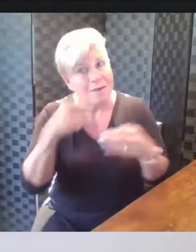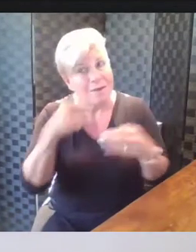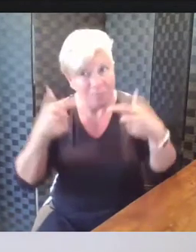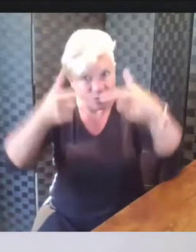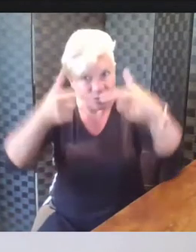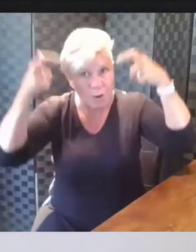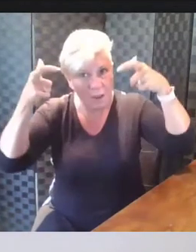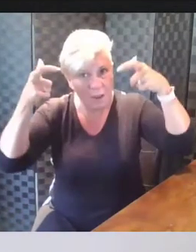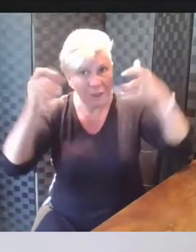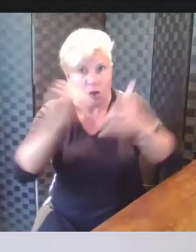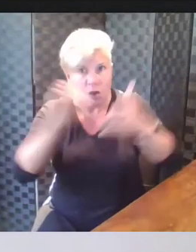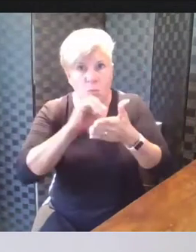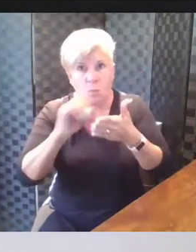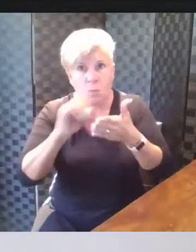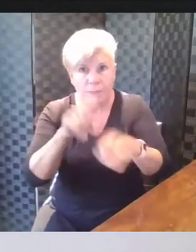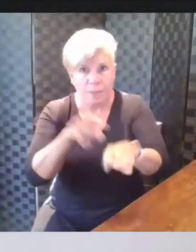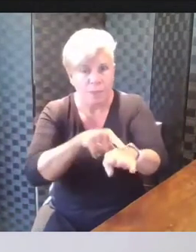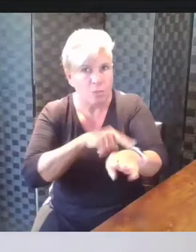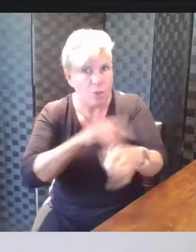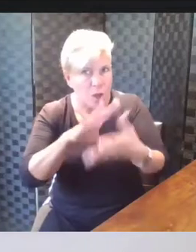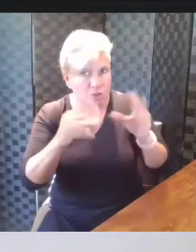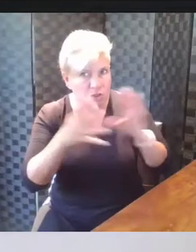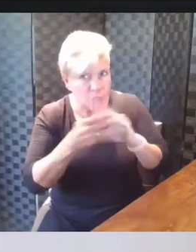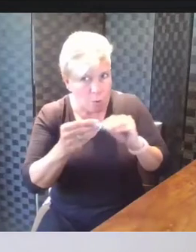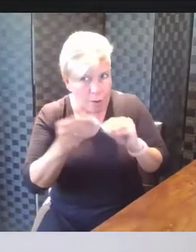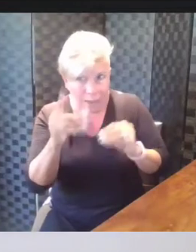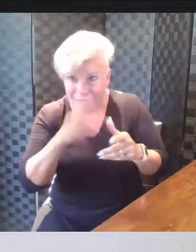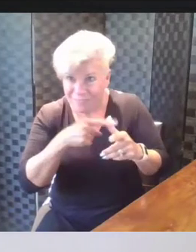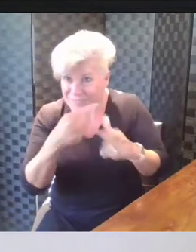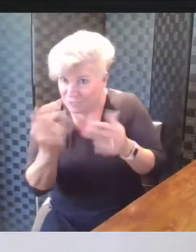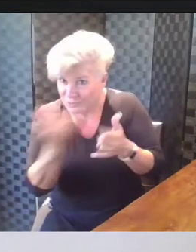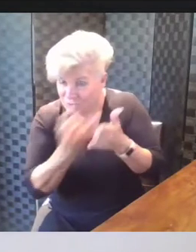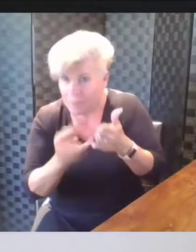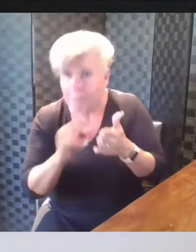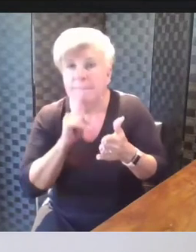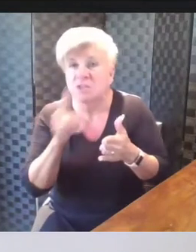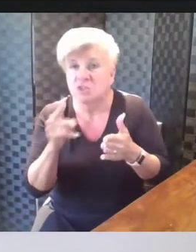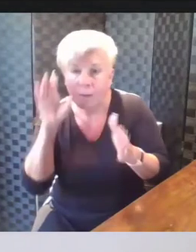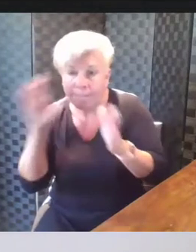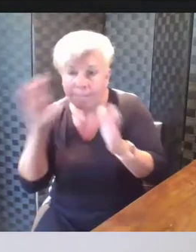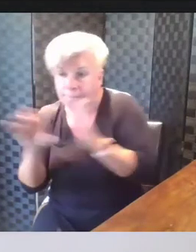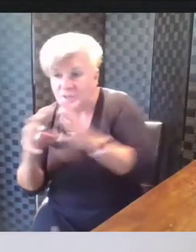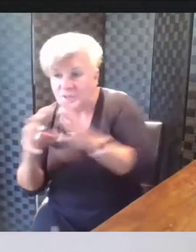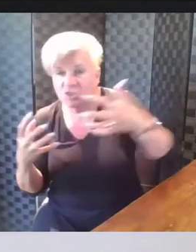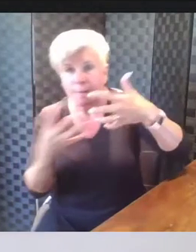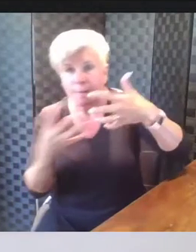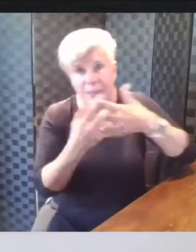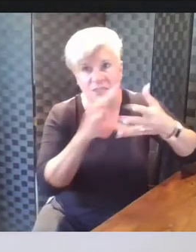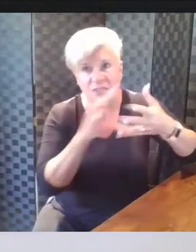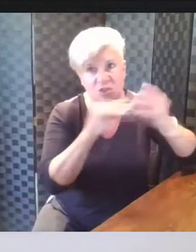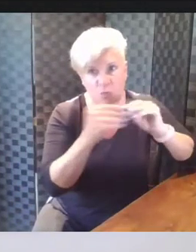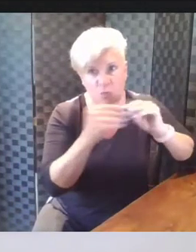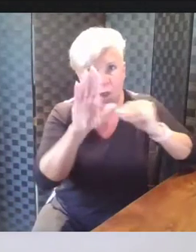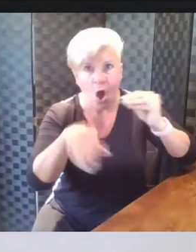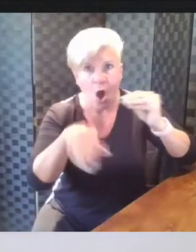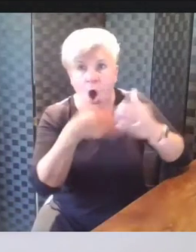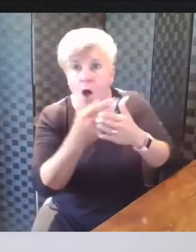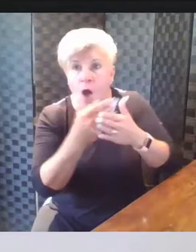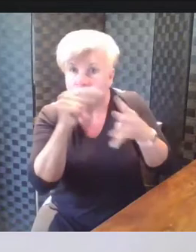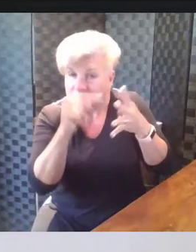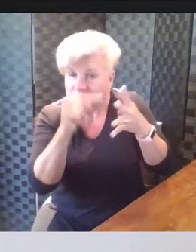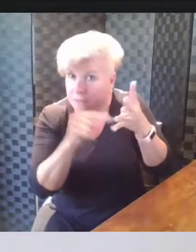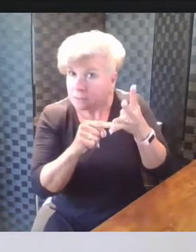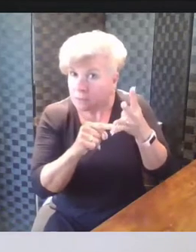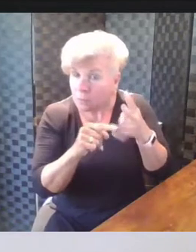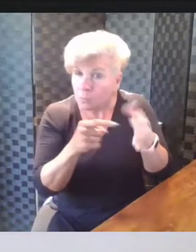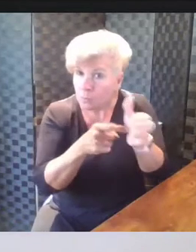long story and illustrate it, you want to make sure it matches what you're writing, and that your illustration has all those details in it. It might take you a long time, and